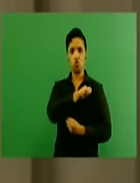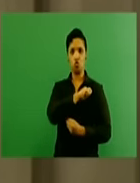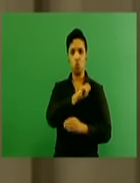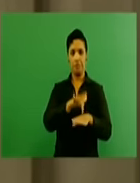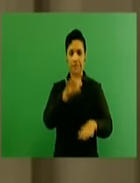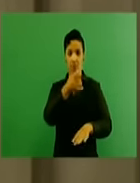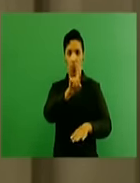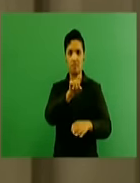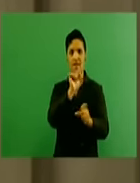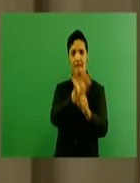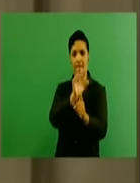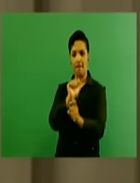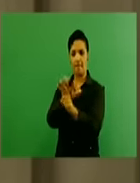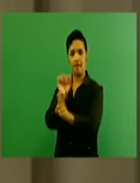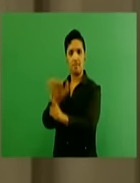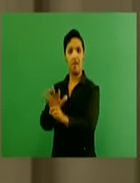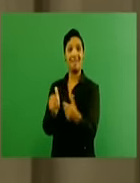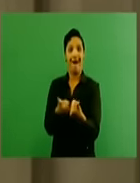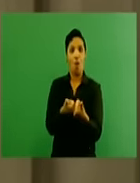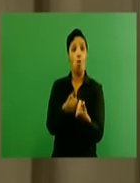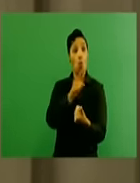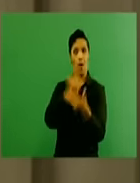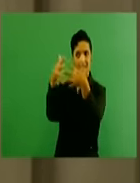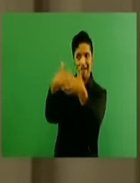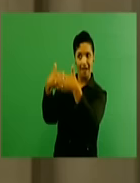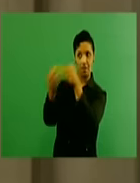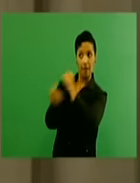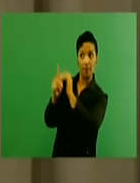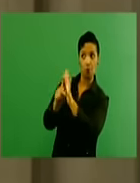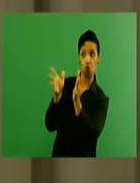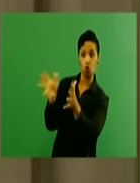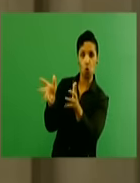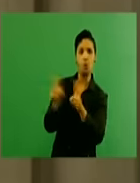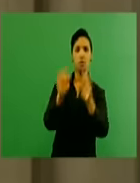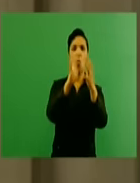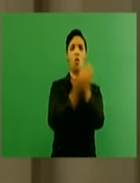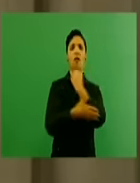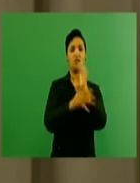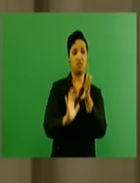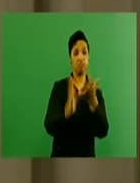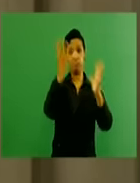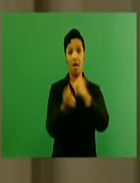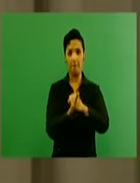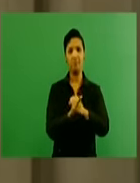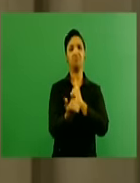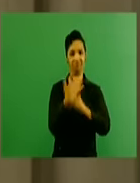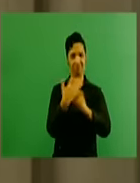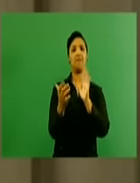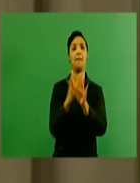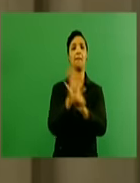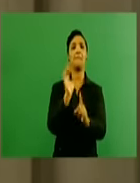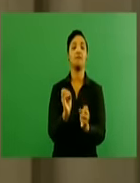expectations regarding US monetary policy and general global risk perceptions. The recent